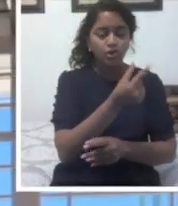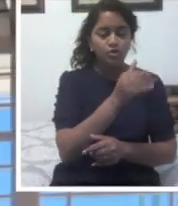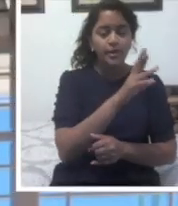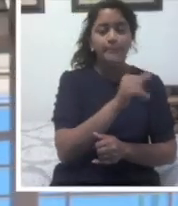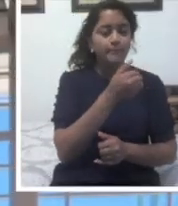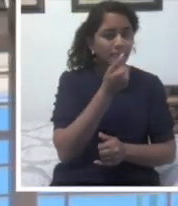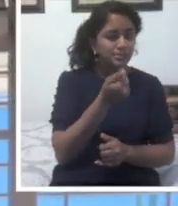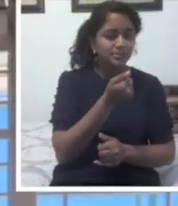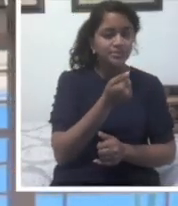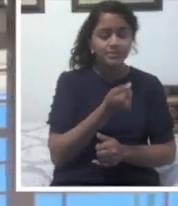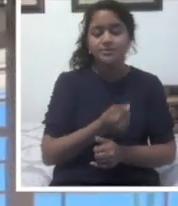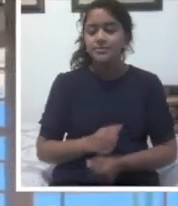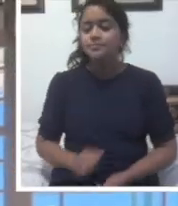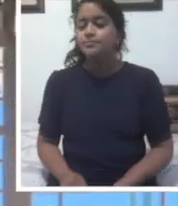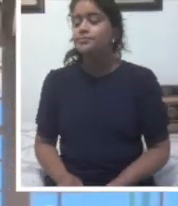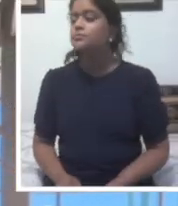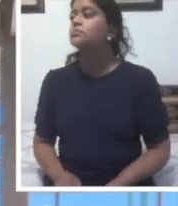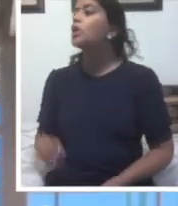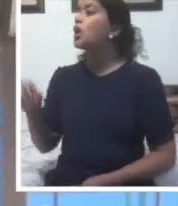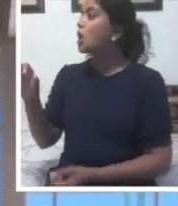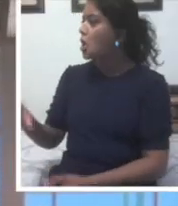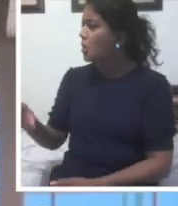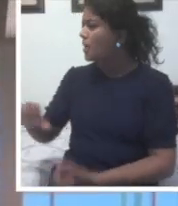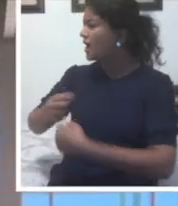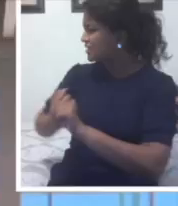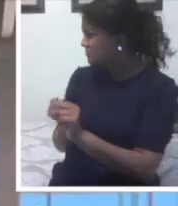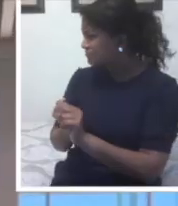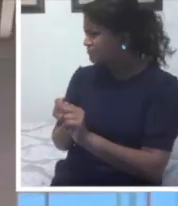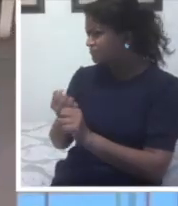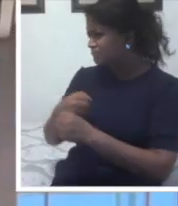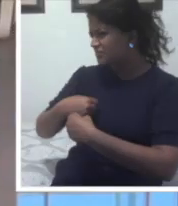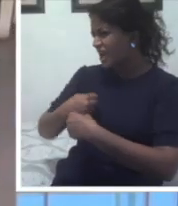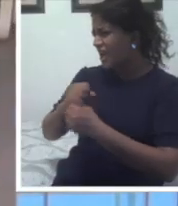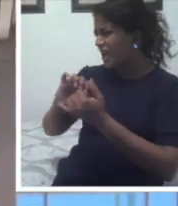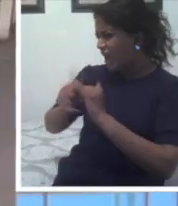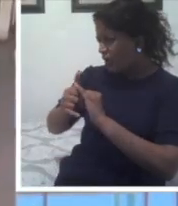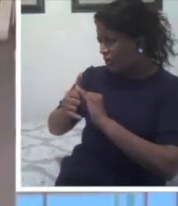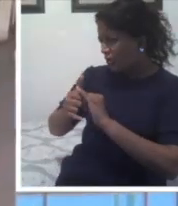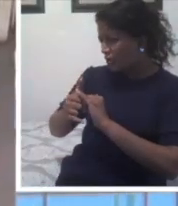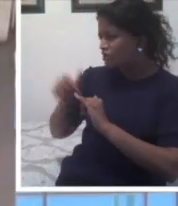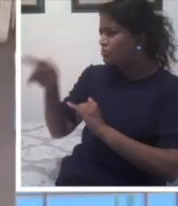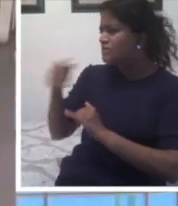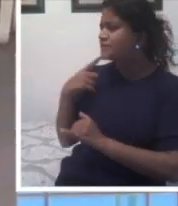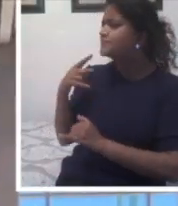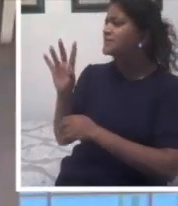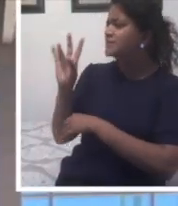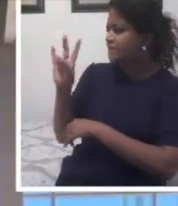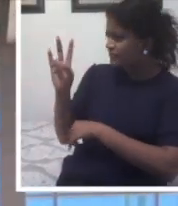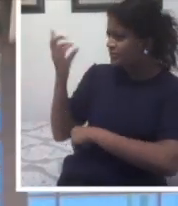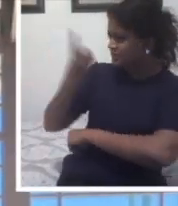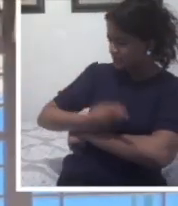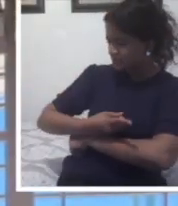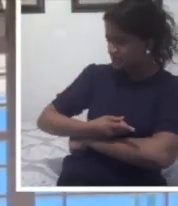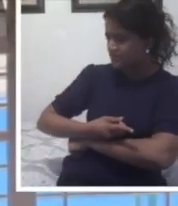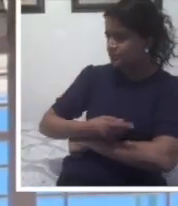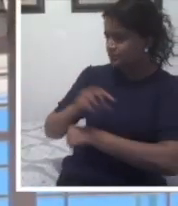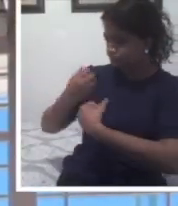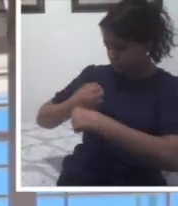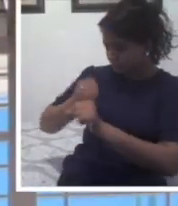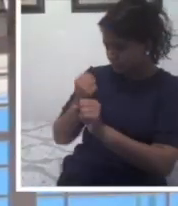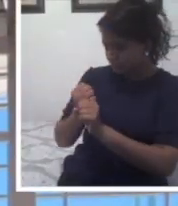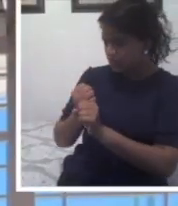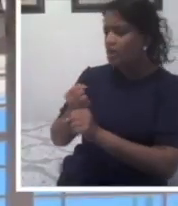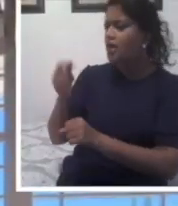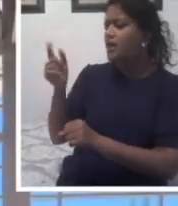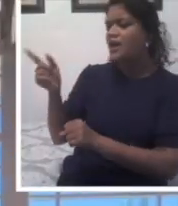And how did you make it? Because it sounded like you said it took 7 days. Yeah. So how did you make it?